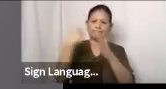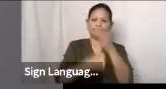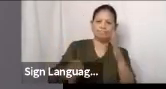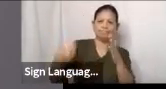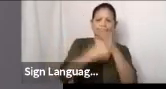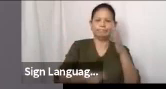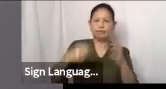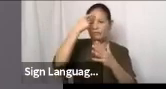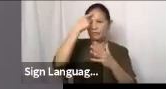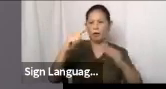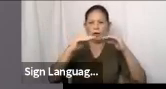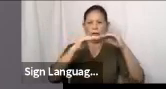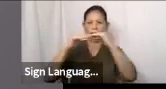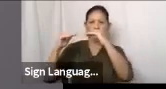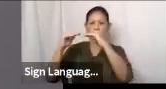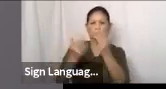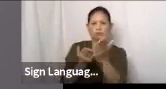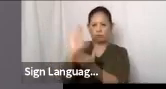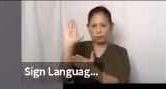equal rights.